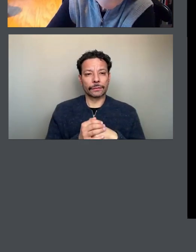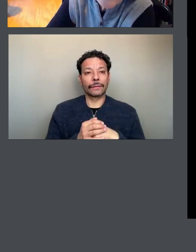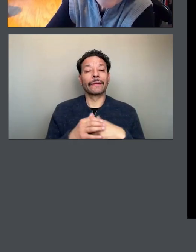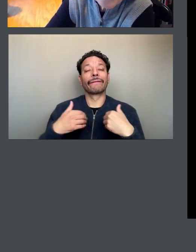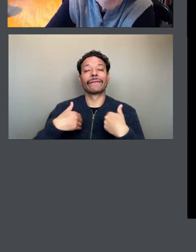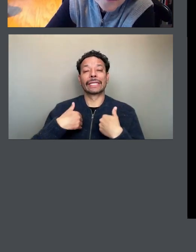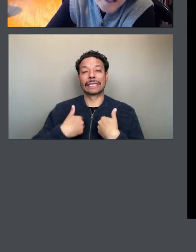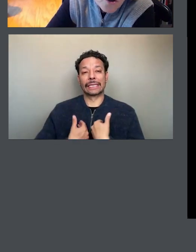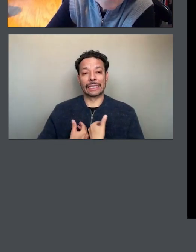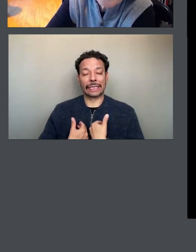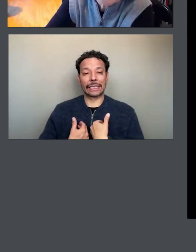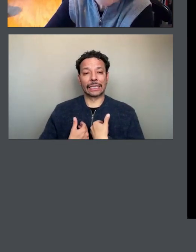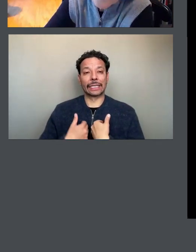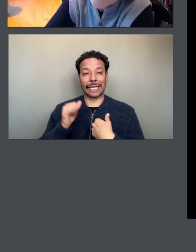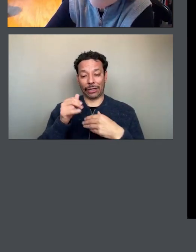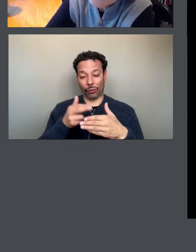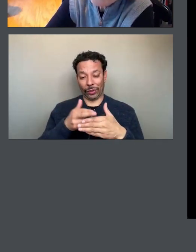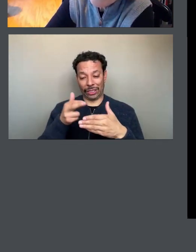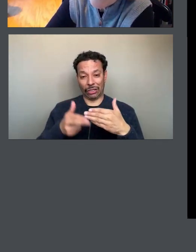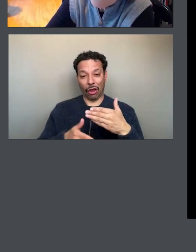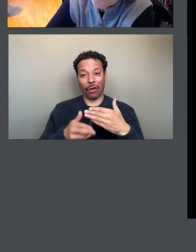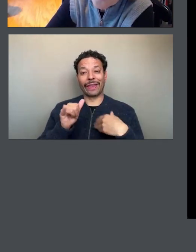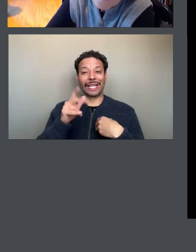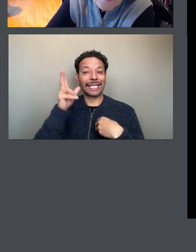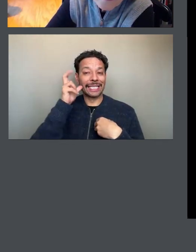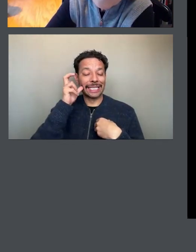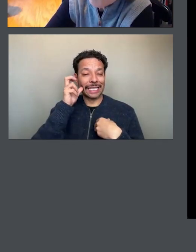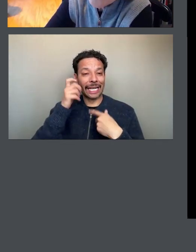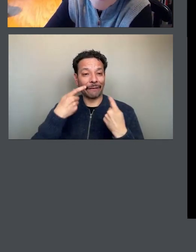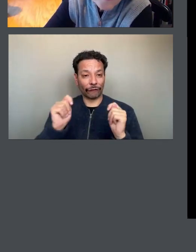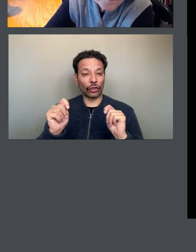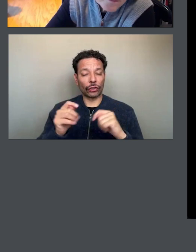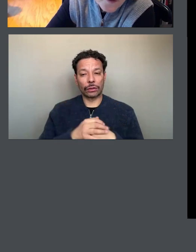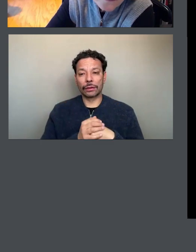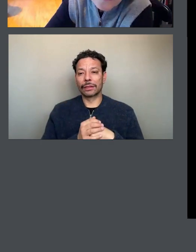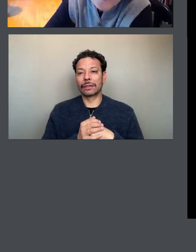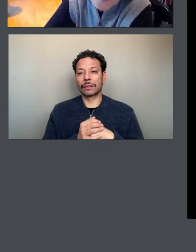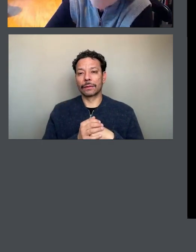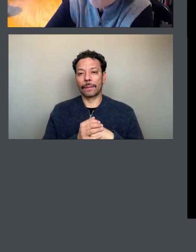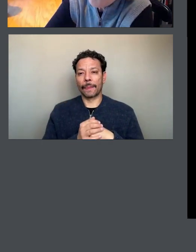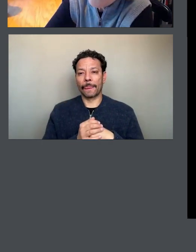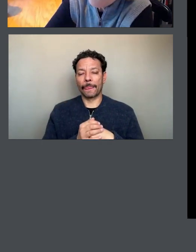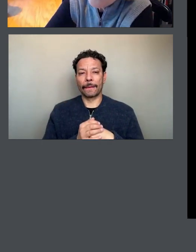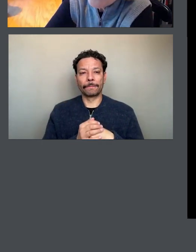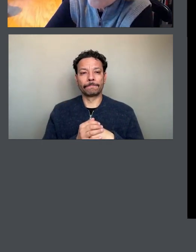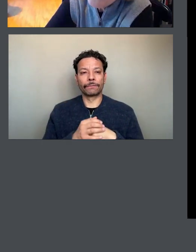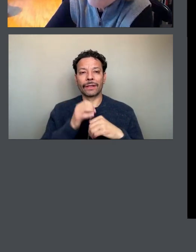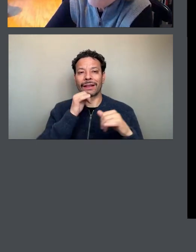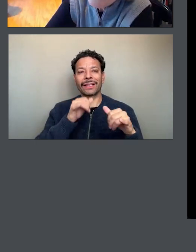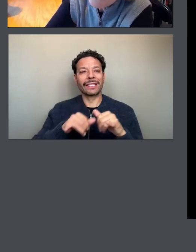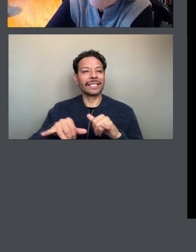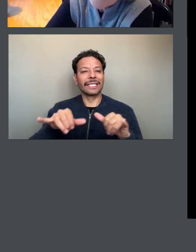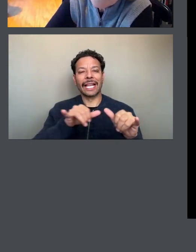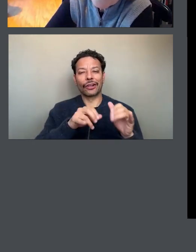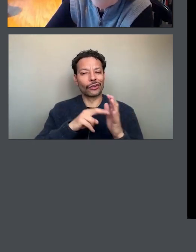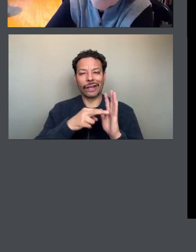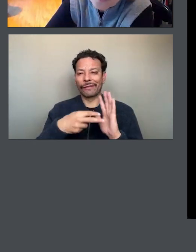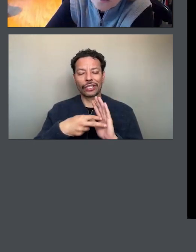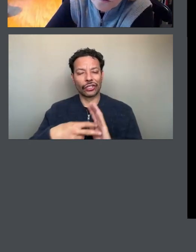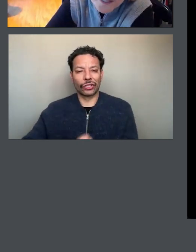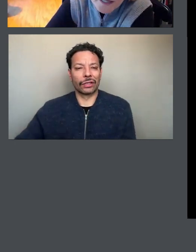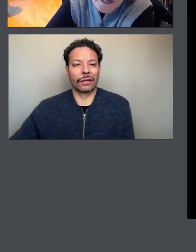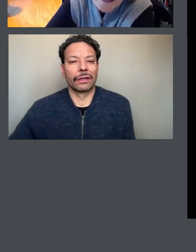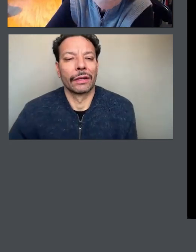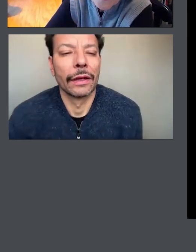Fatigue is the result of that listening effort. There's not a standard definition. It can be